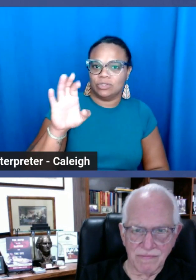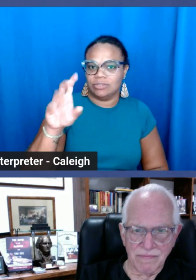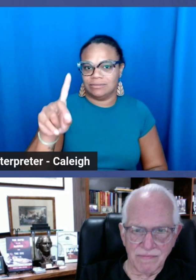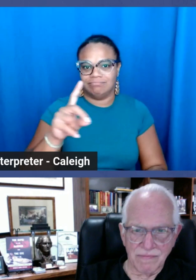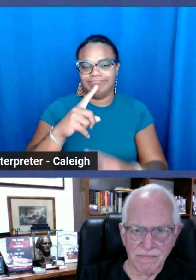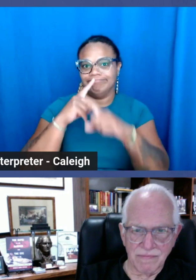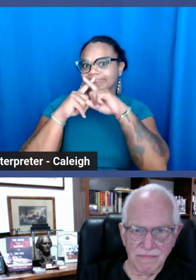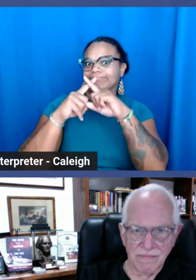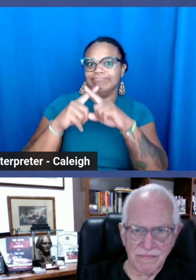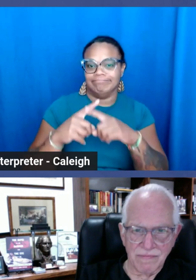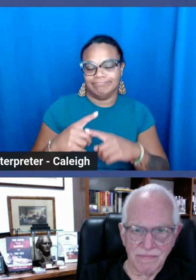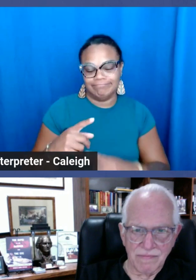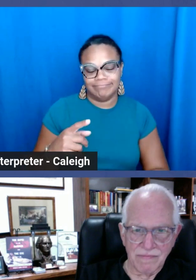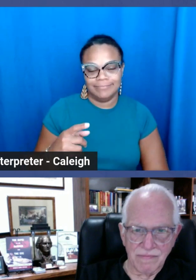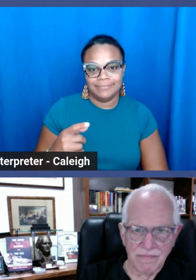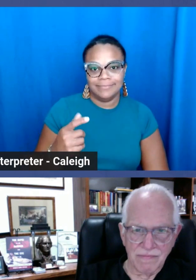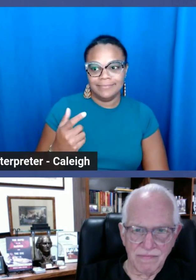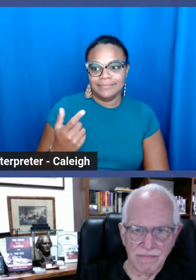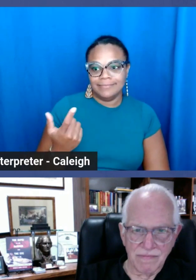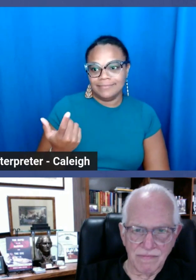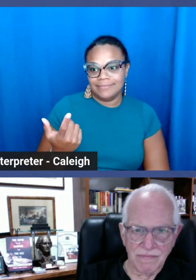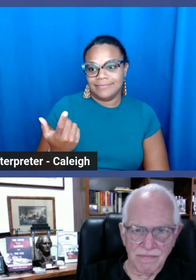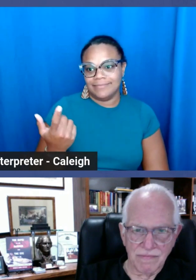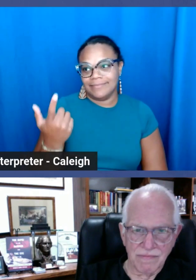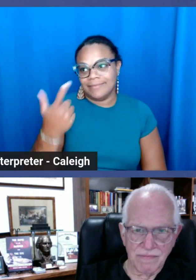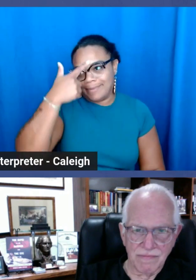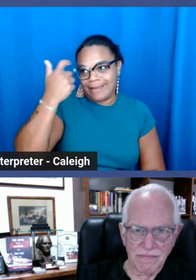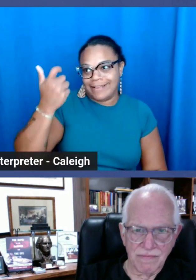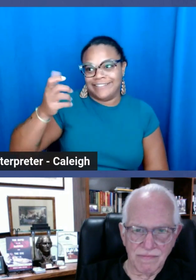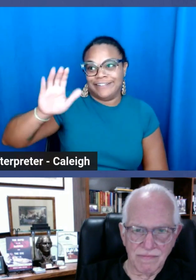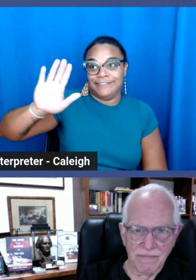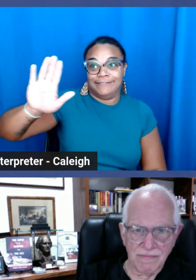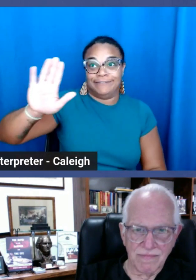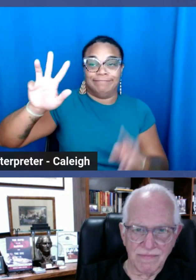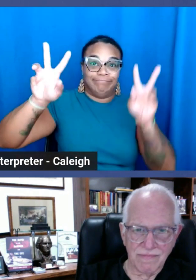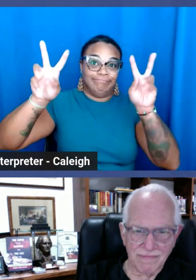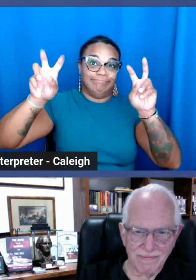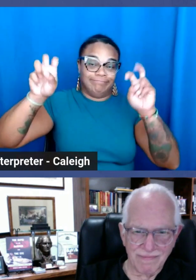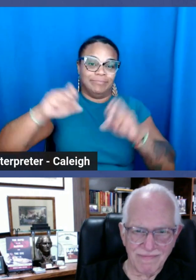of, and this is in air quotes, protecting the children.